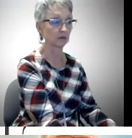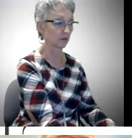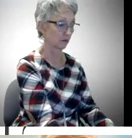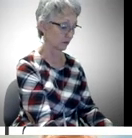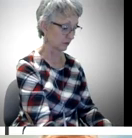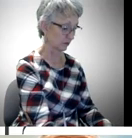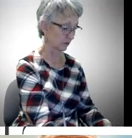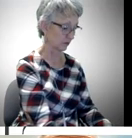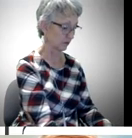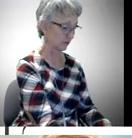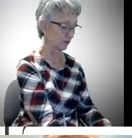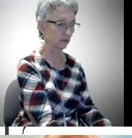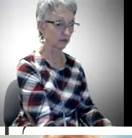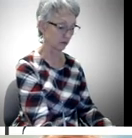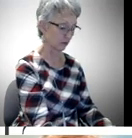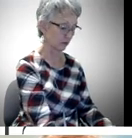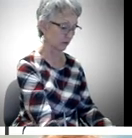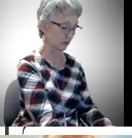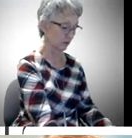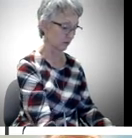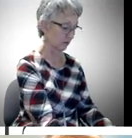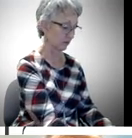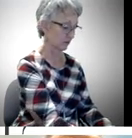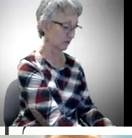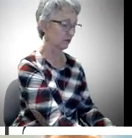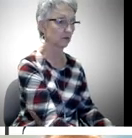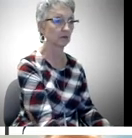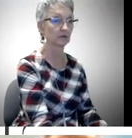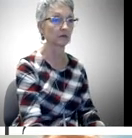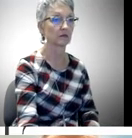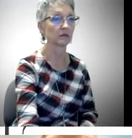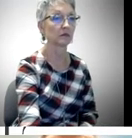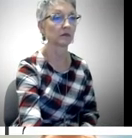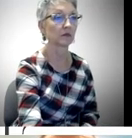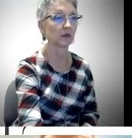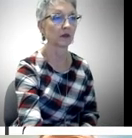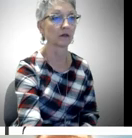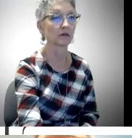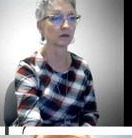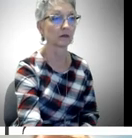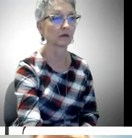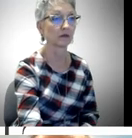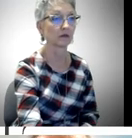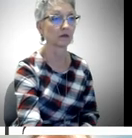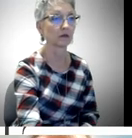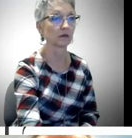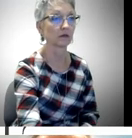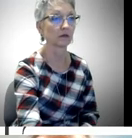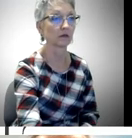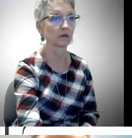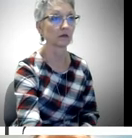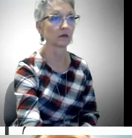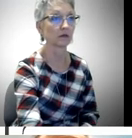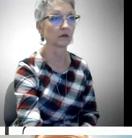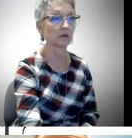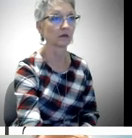and balances. So people are worried that a supporter may be exploiting a person, have more than one supporter, or if the person with a disability wants more than